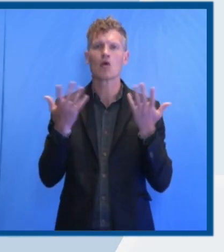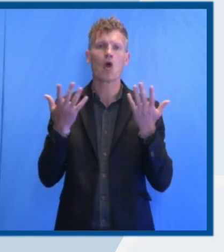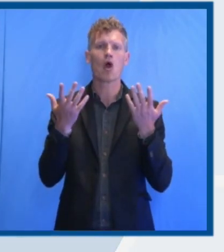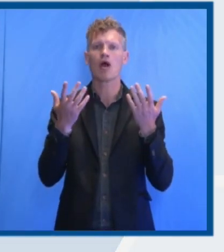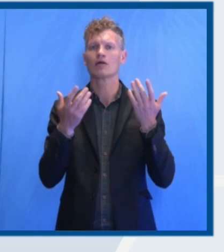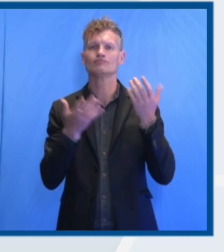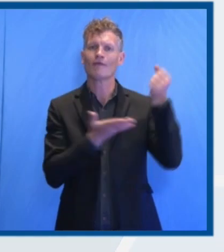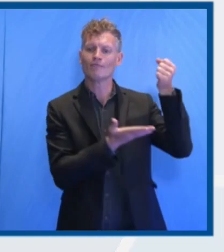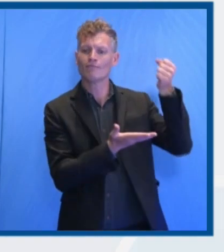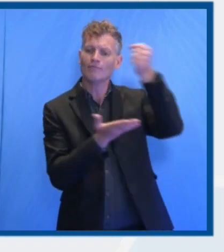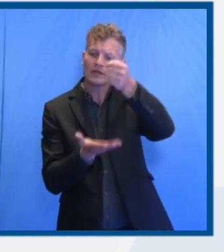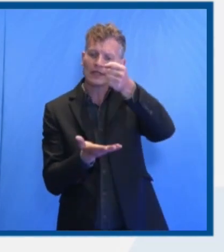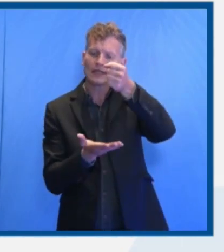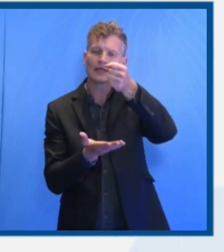is.